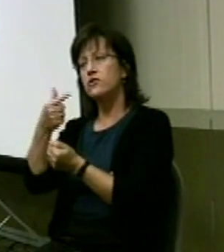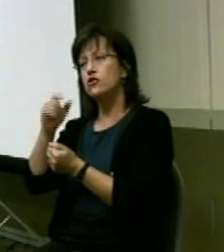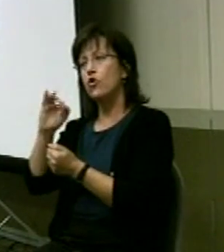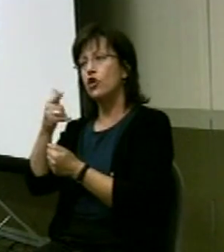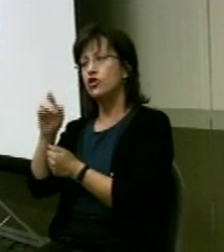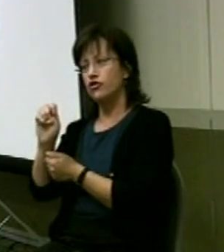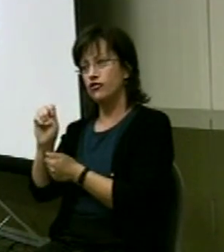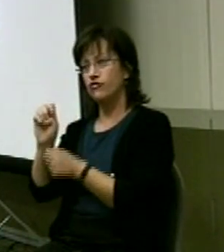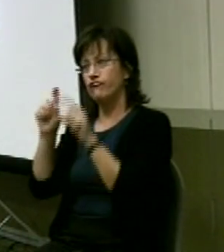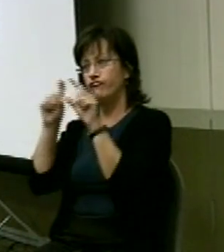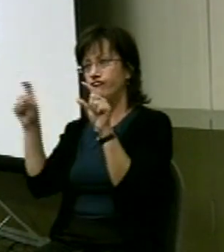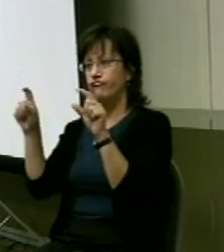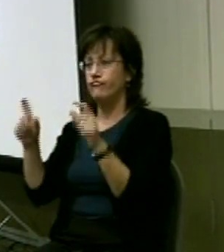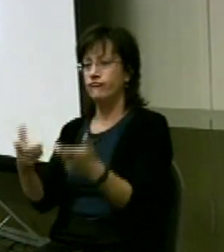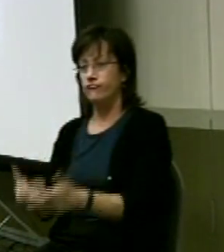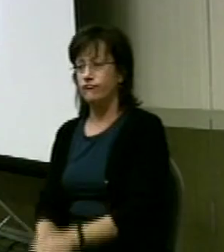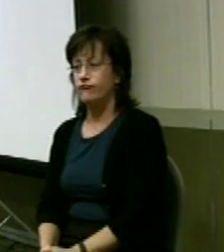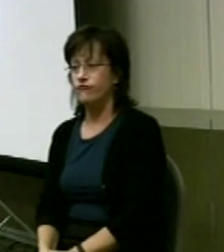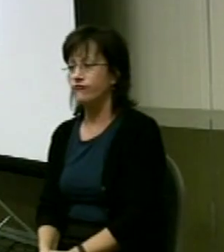it.